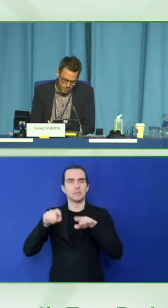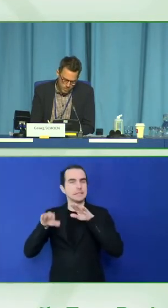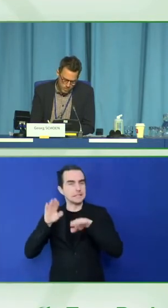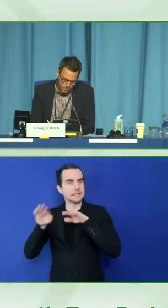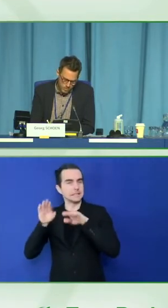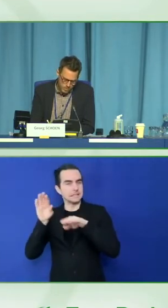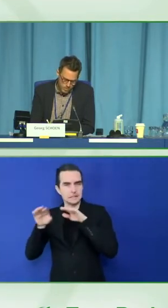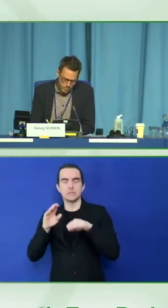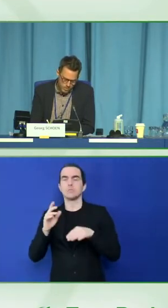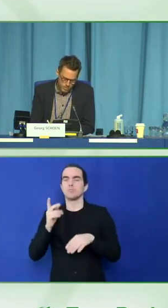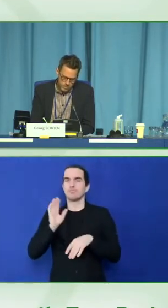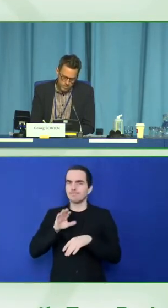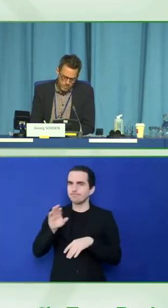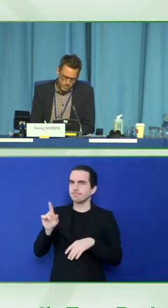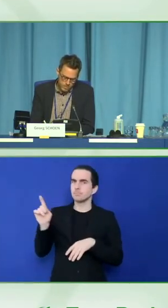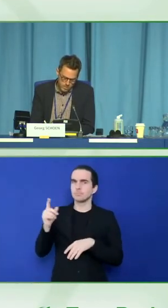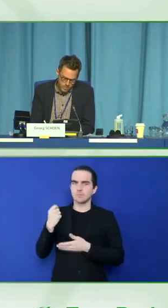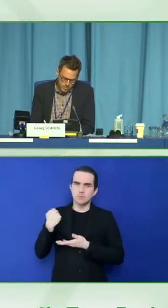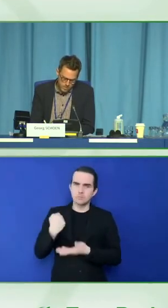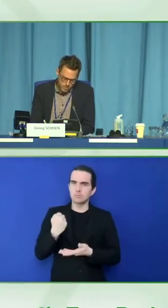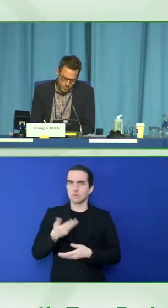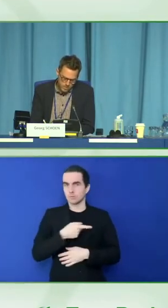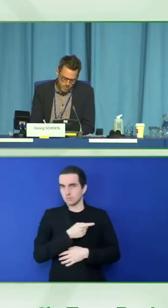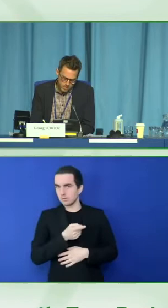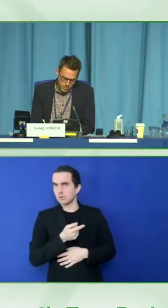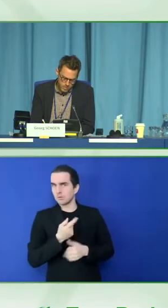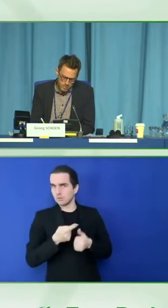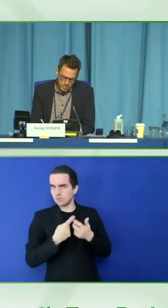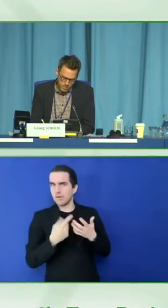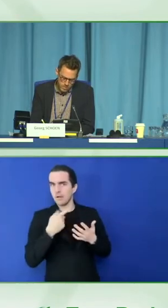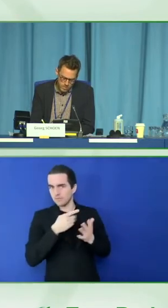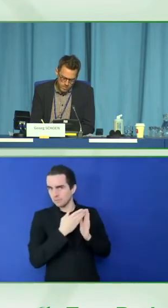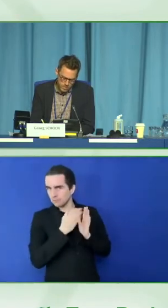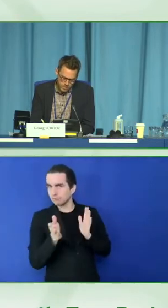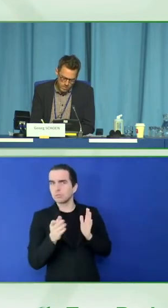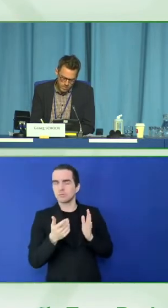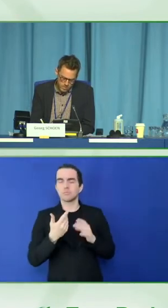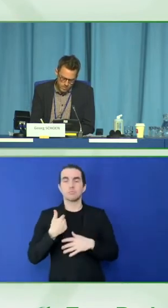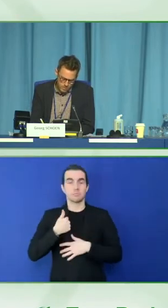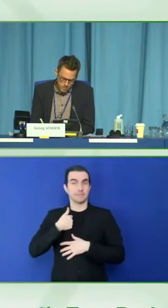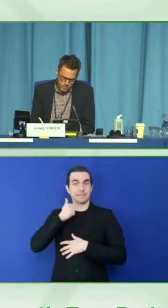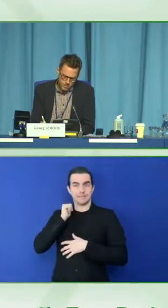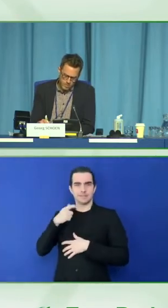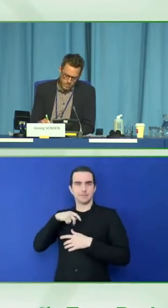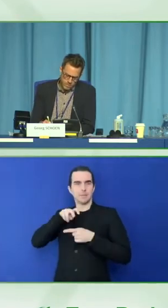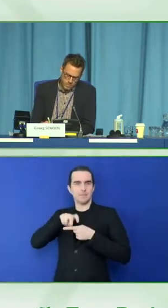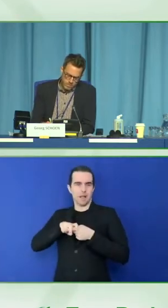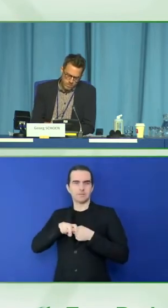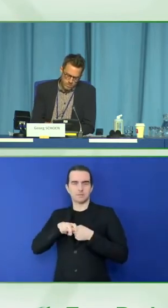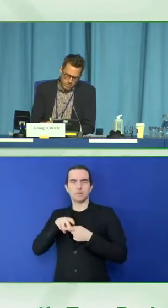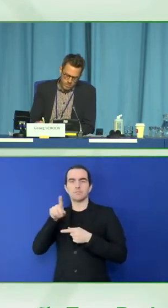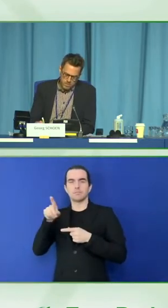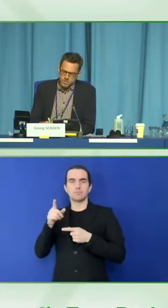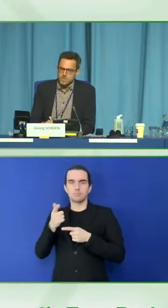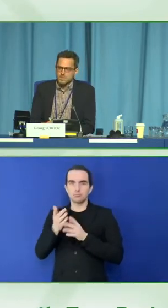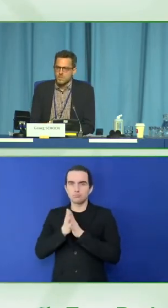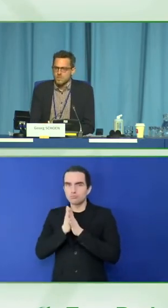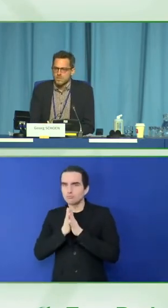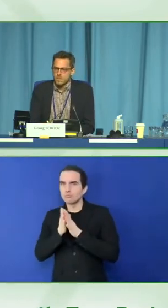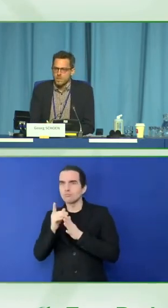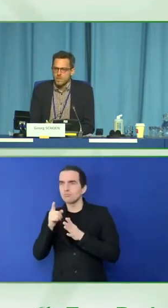from Carnegie Mellon, which is the use of AI in society. And there I found that